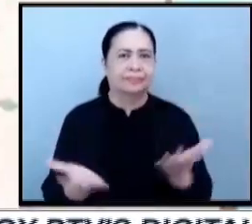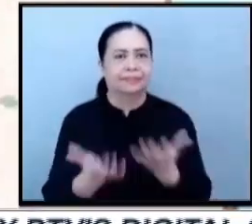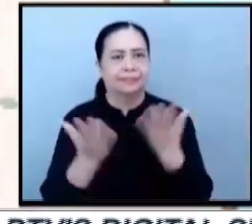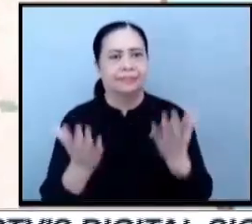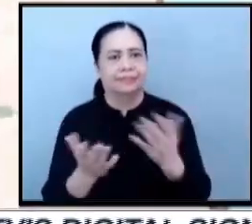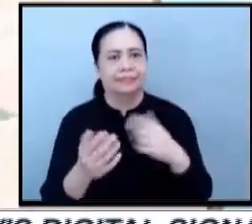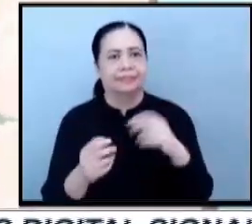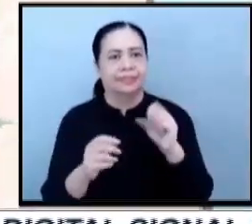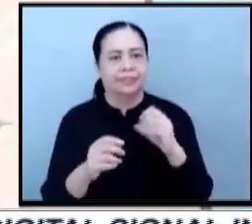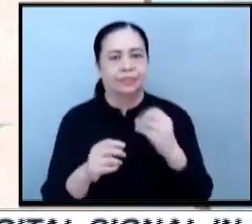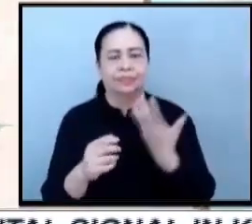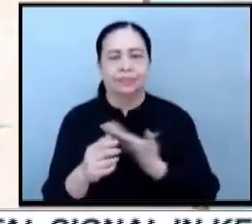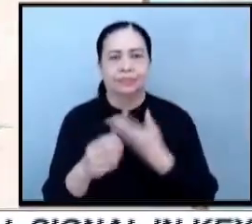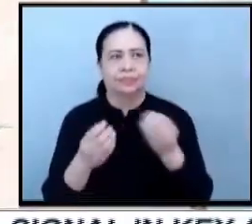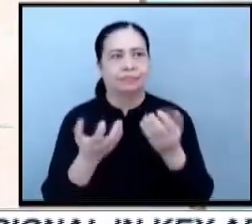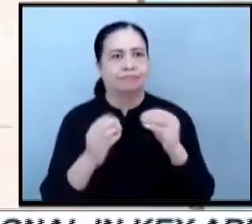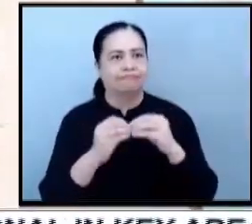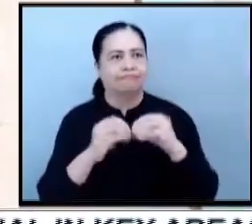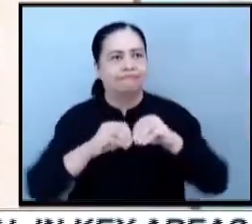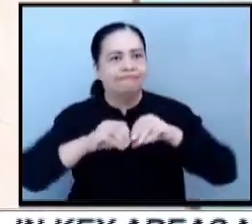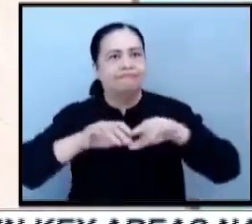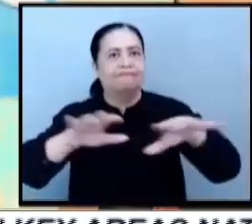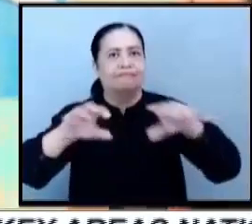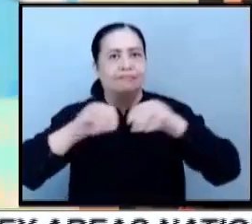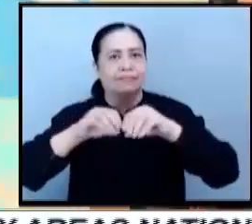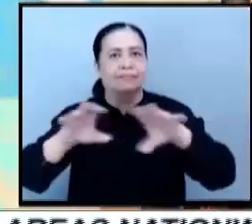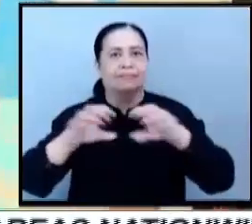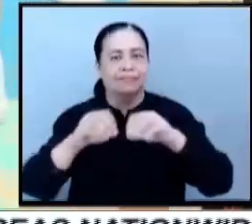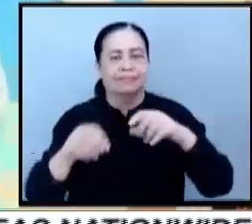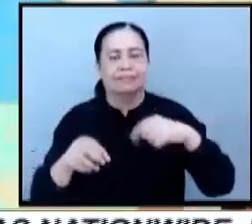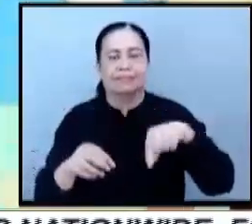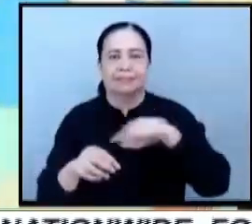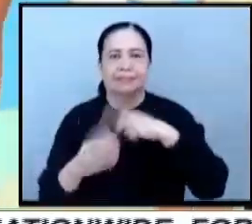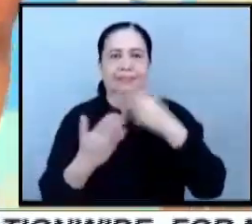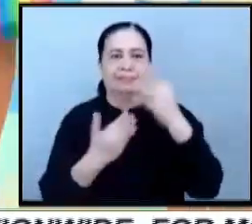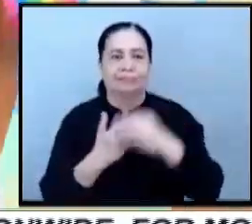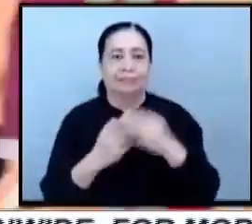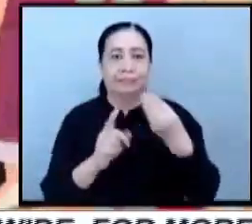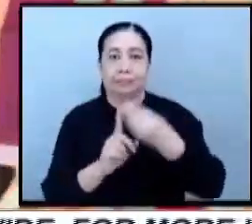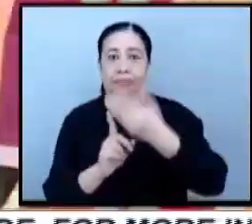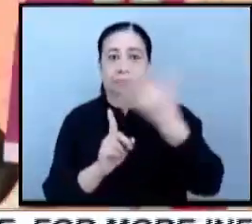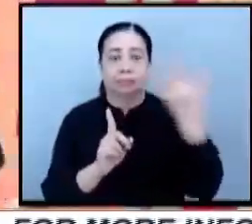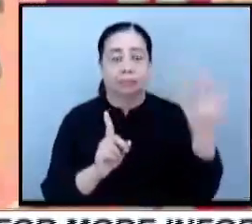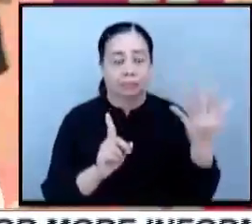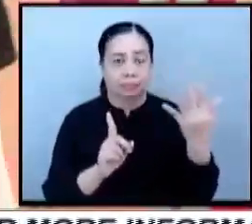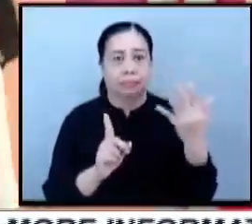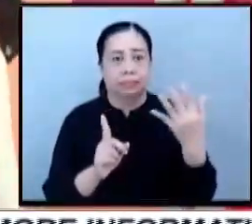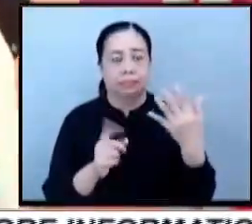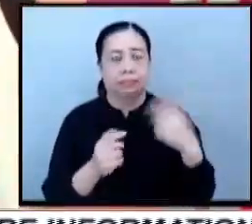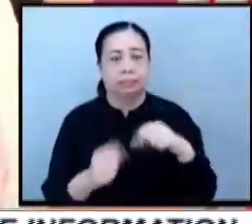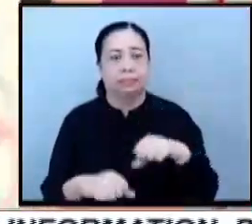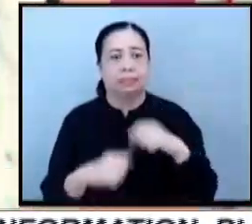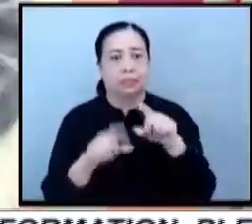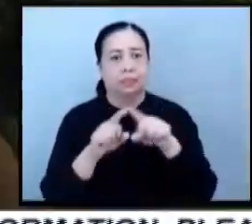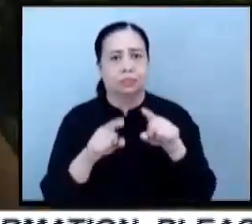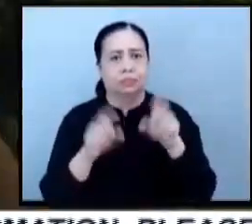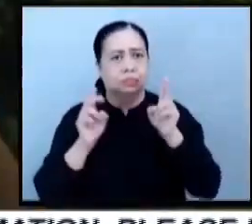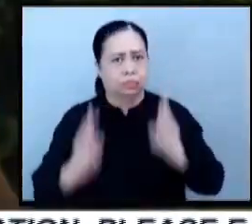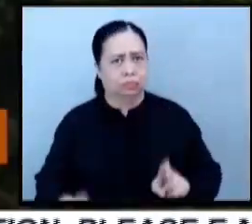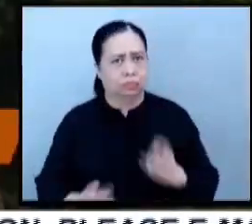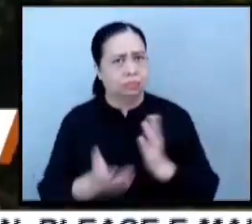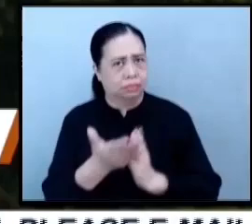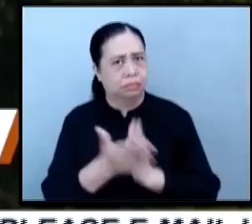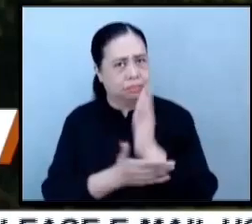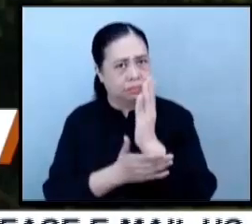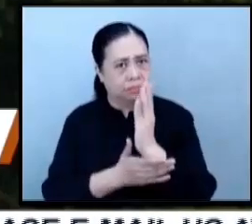that we can extend further and scale up more our programs. LGBTQIA+ rights are also human rights, and